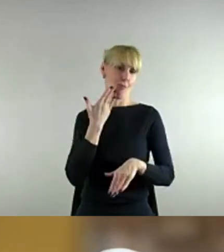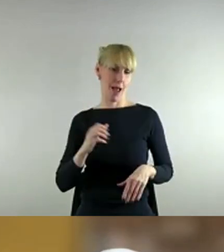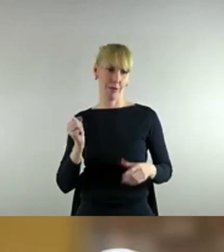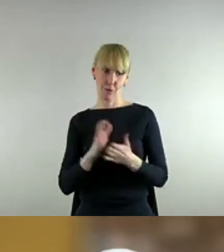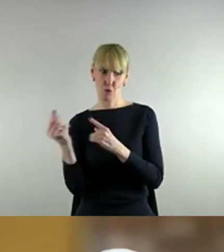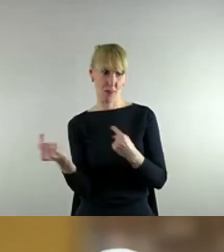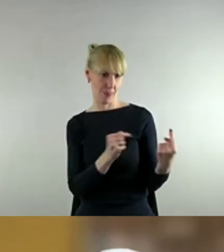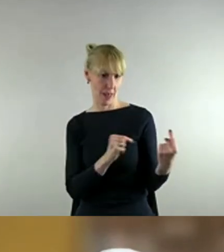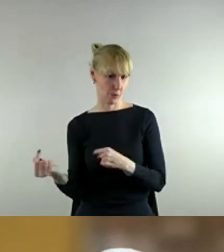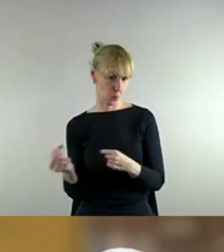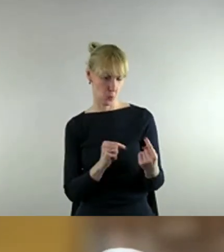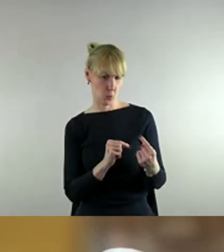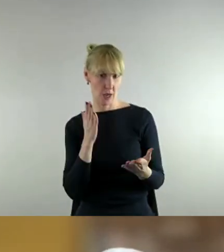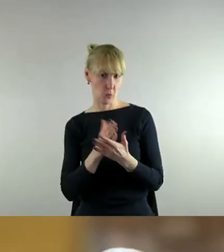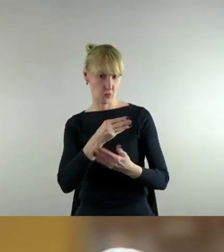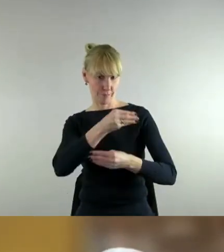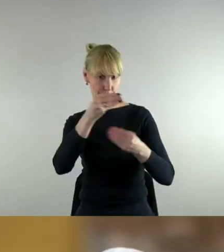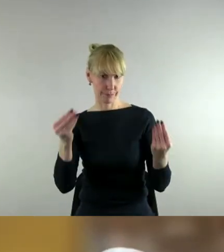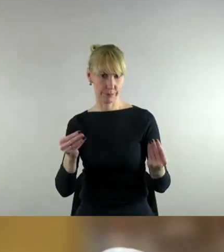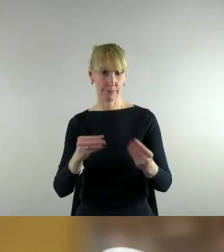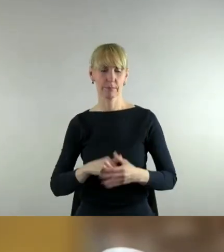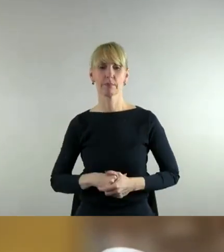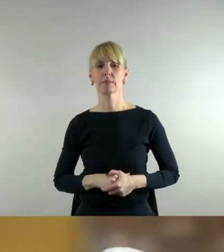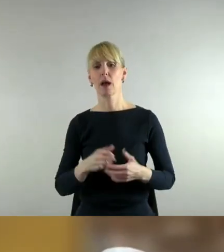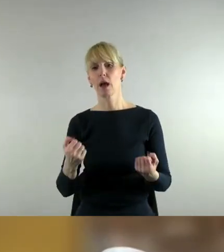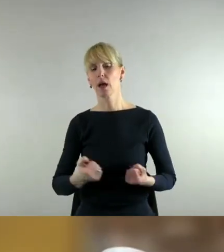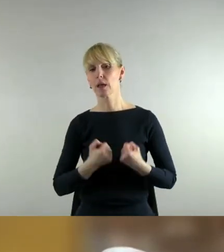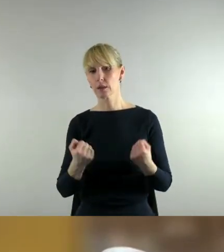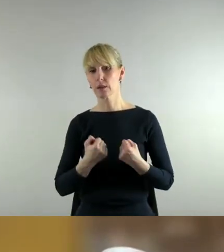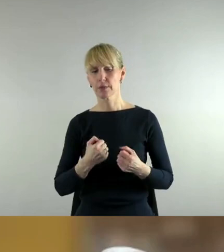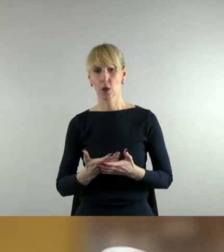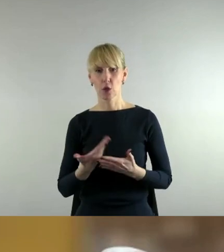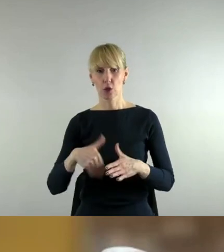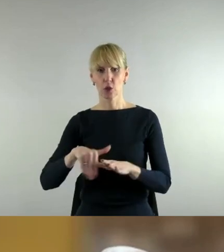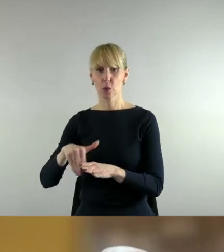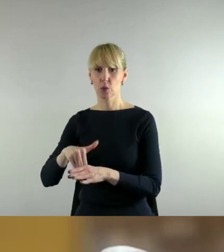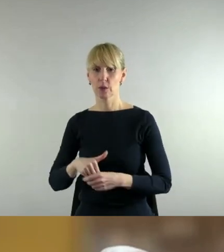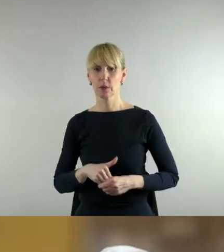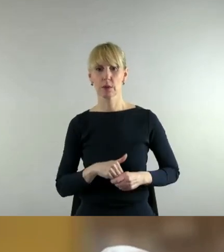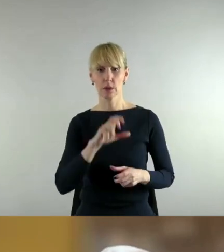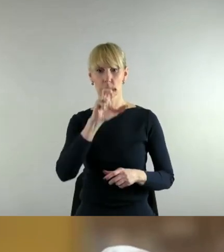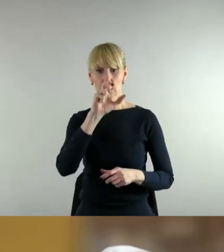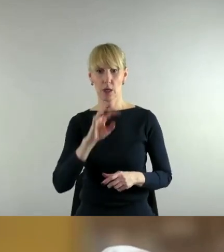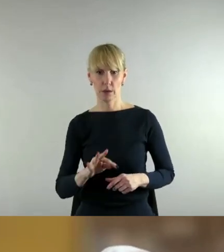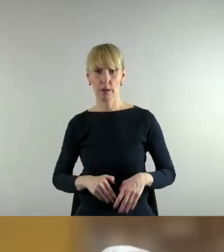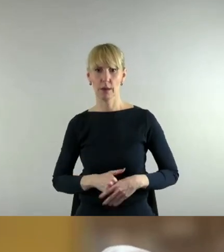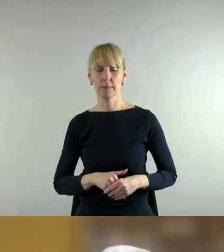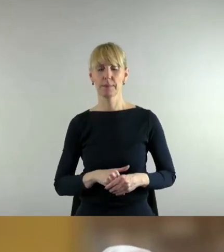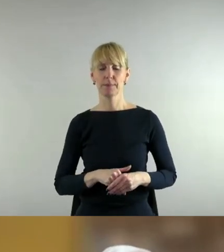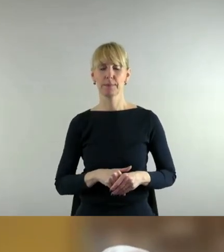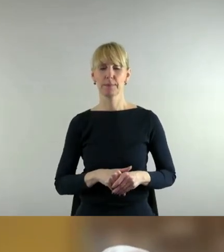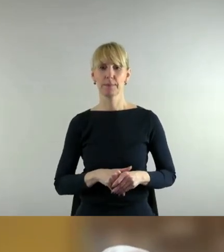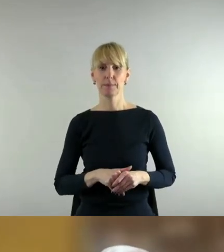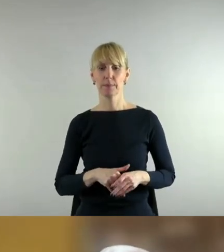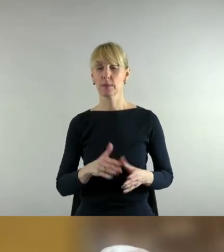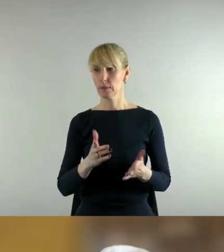with all this discussion, how this discussion has been held, the activity on the chat, the questions that were